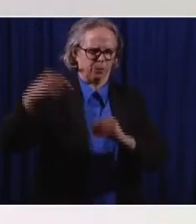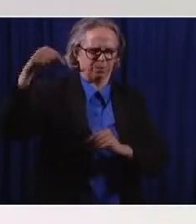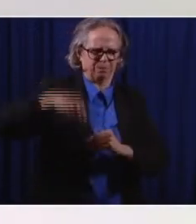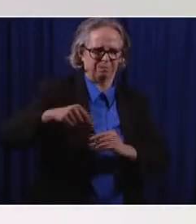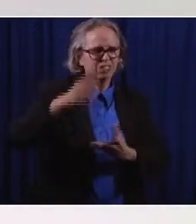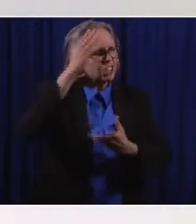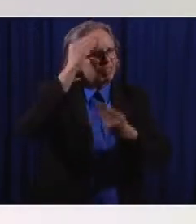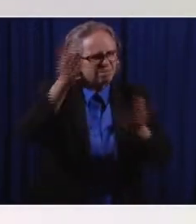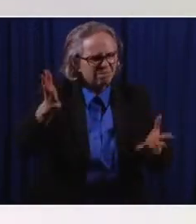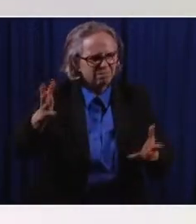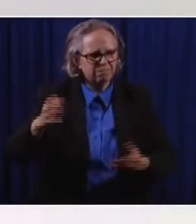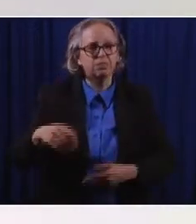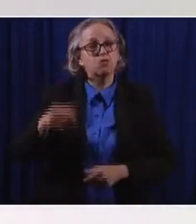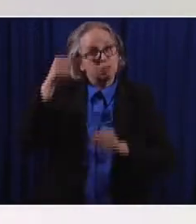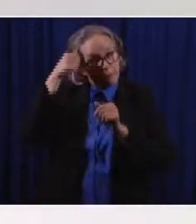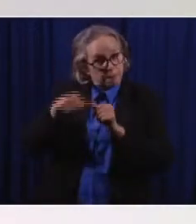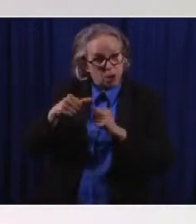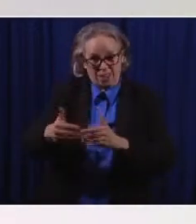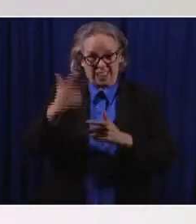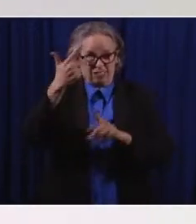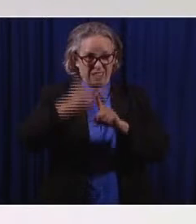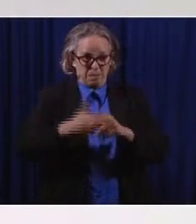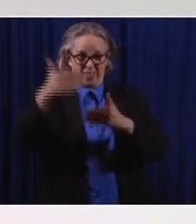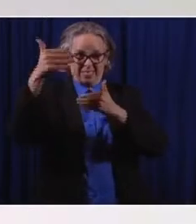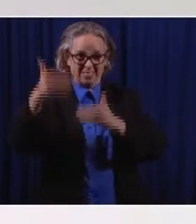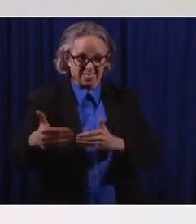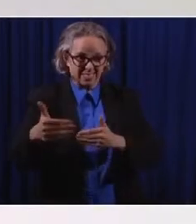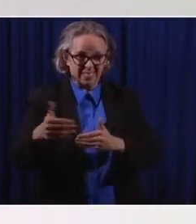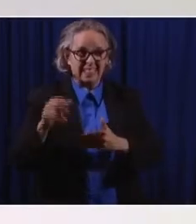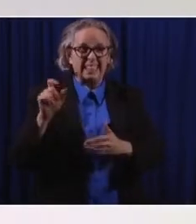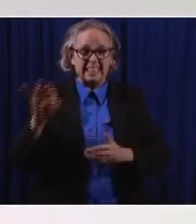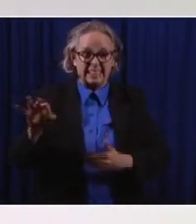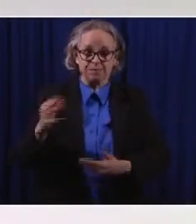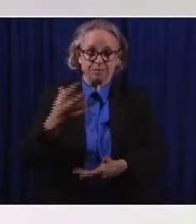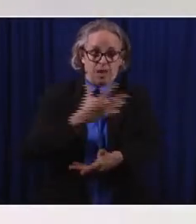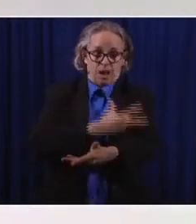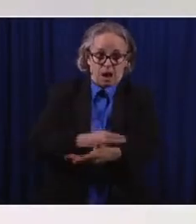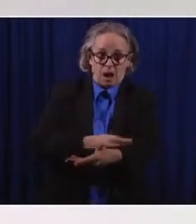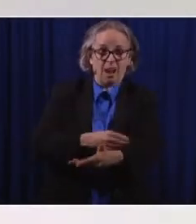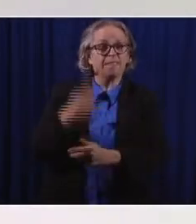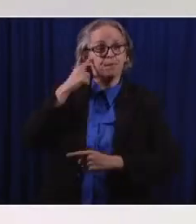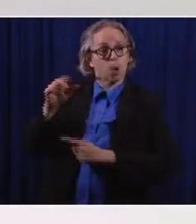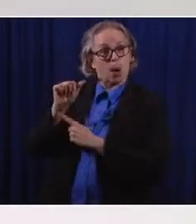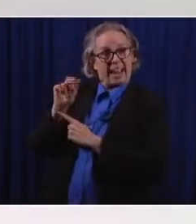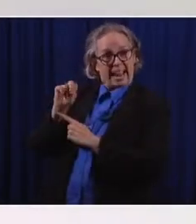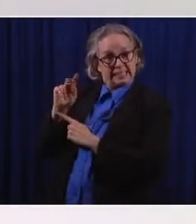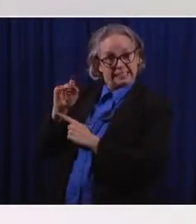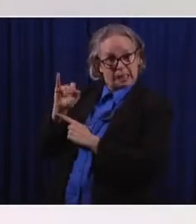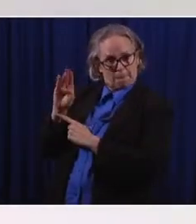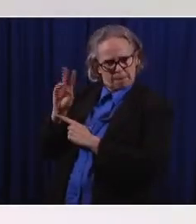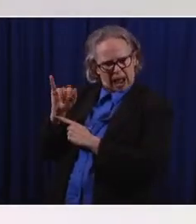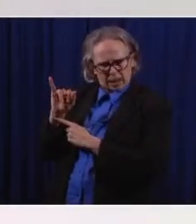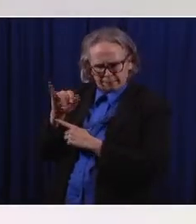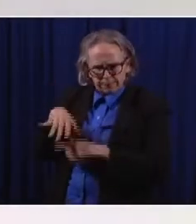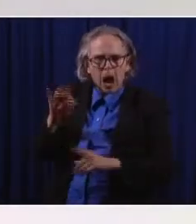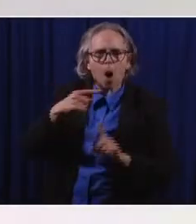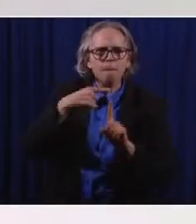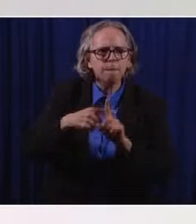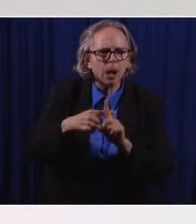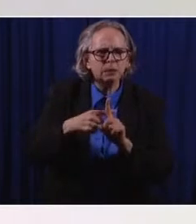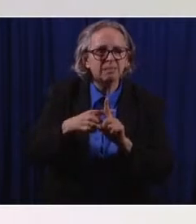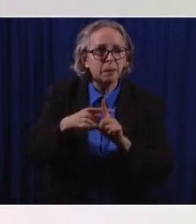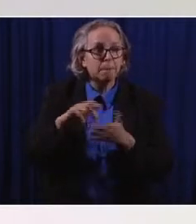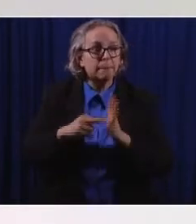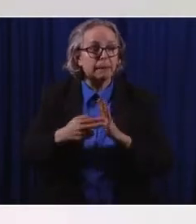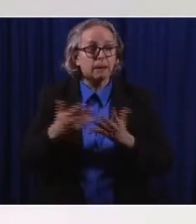mind. If they get a positive antibody test, they're screened for COVID. For example, they give blood and the Ohio Red Cross tells